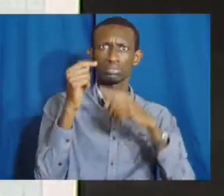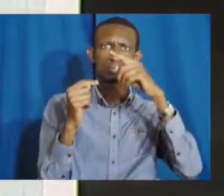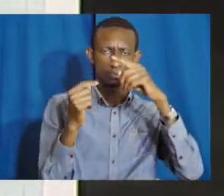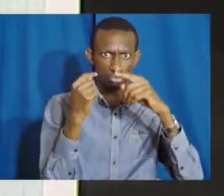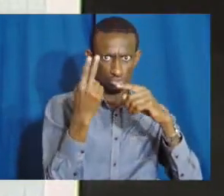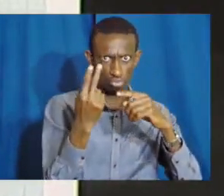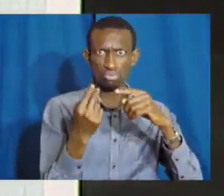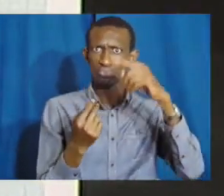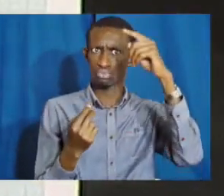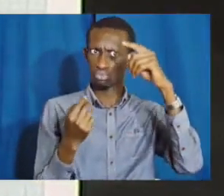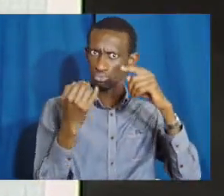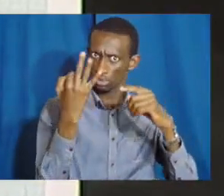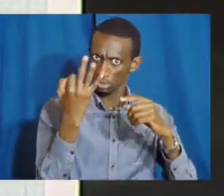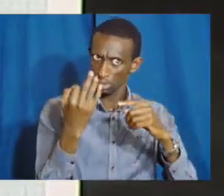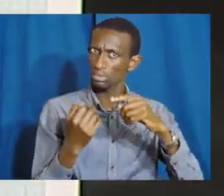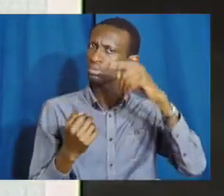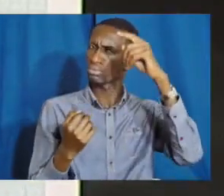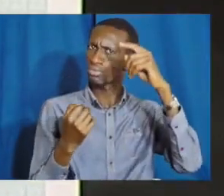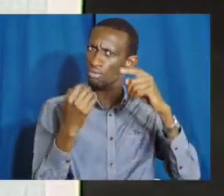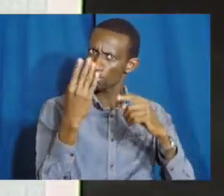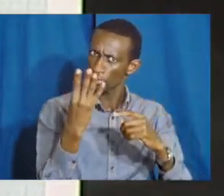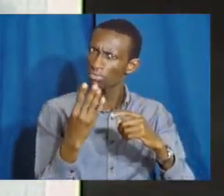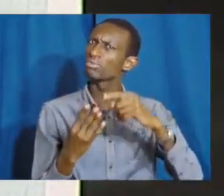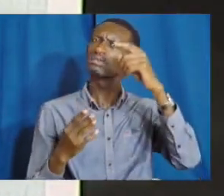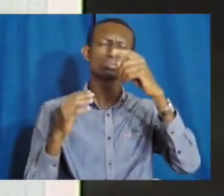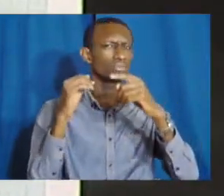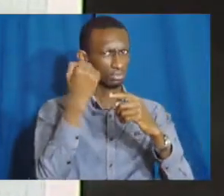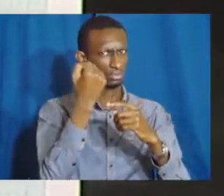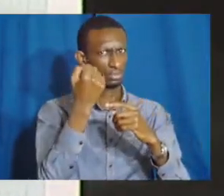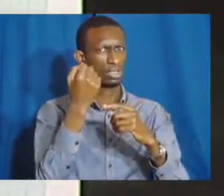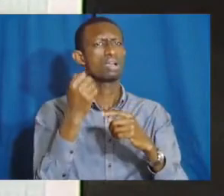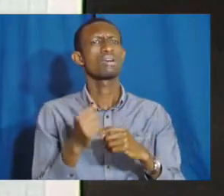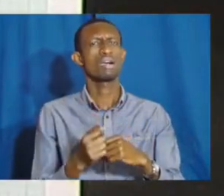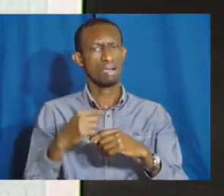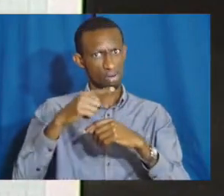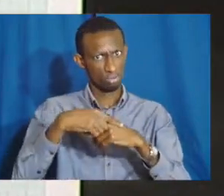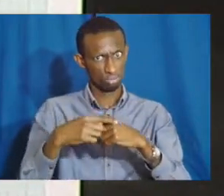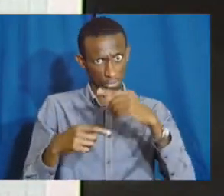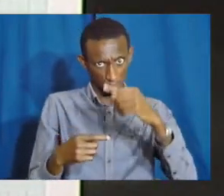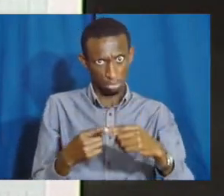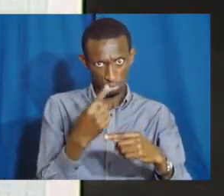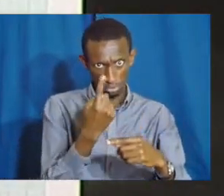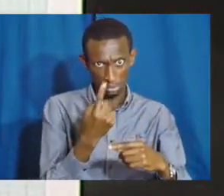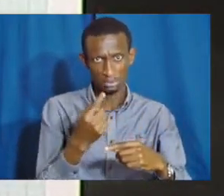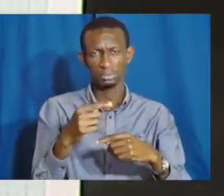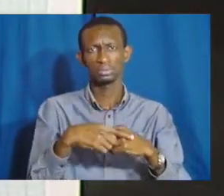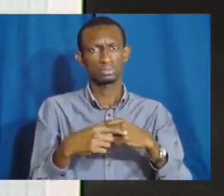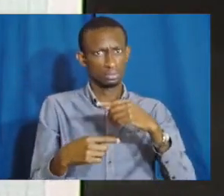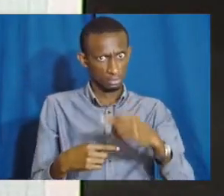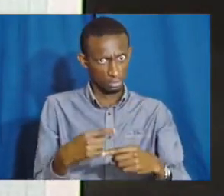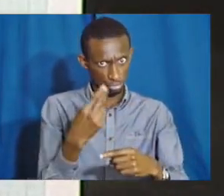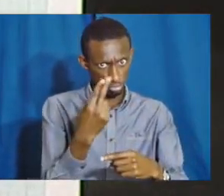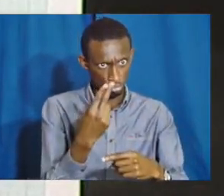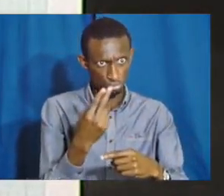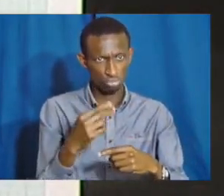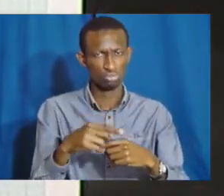2, 3, 4, 5. I have negative 2, negative